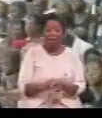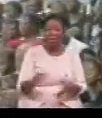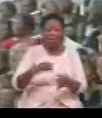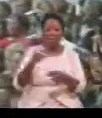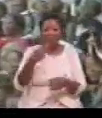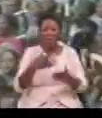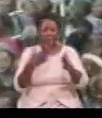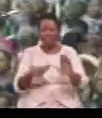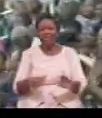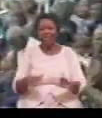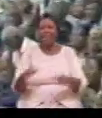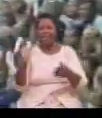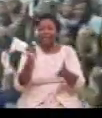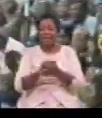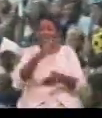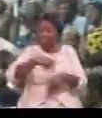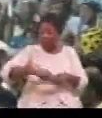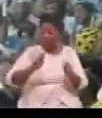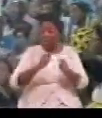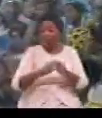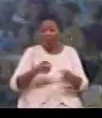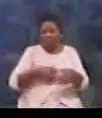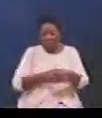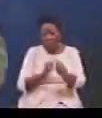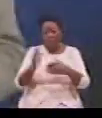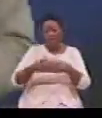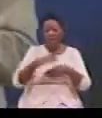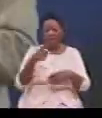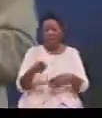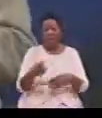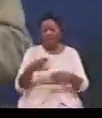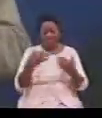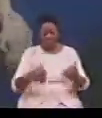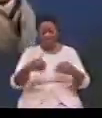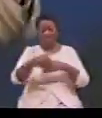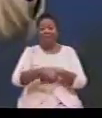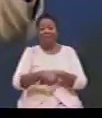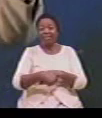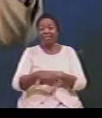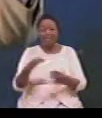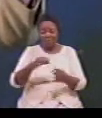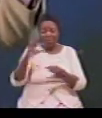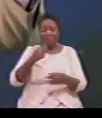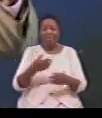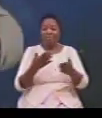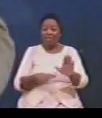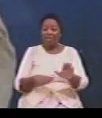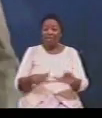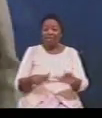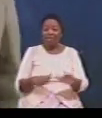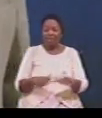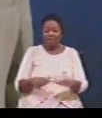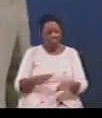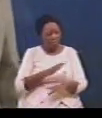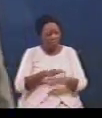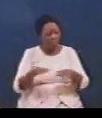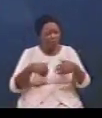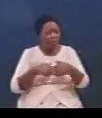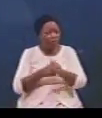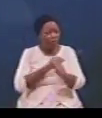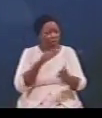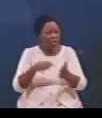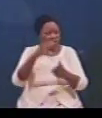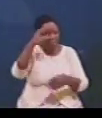of death that is trying to follow after you tonight, spirit of death, don't follow